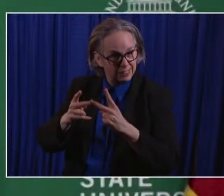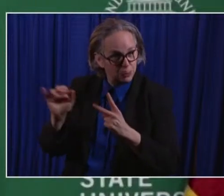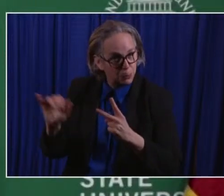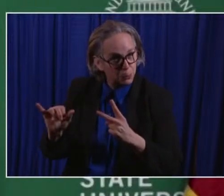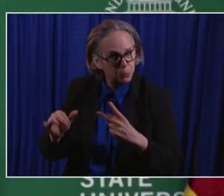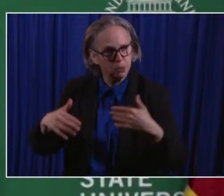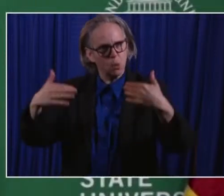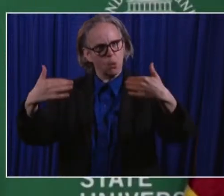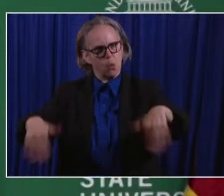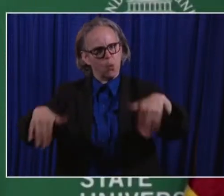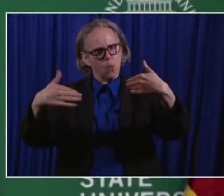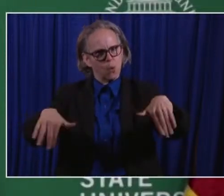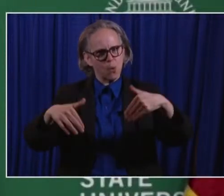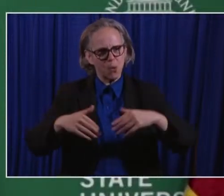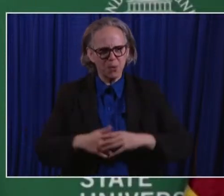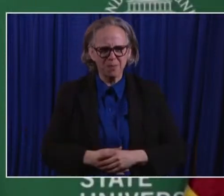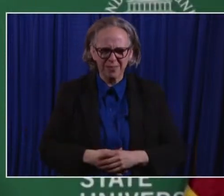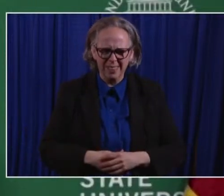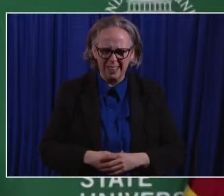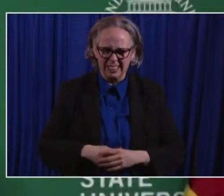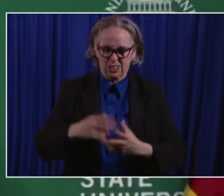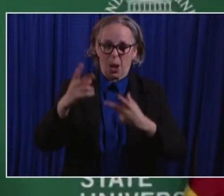doses of the Pfizer vaccine.